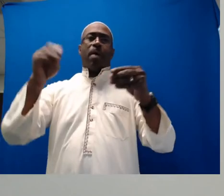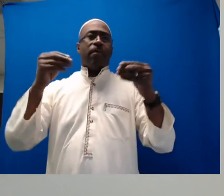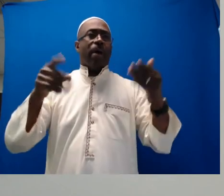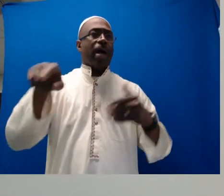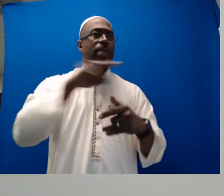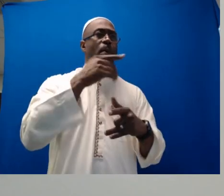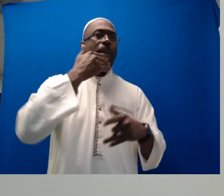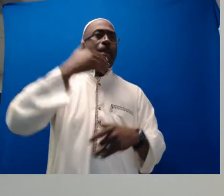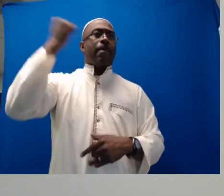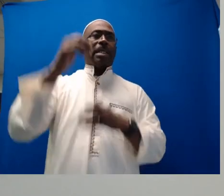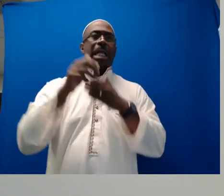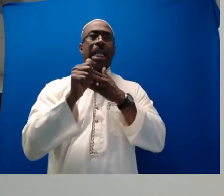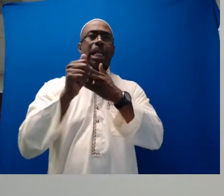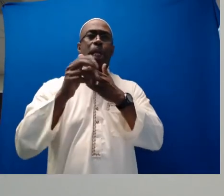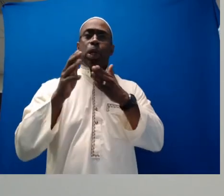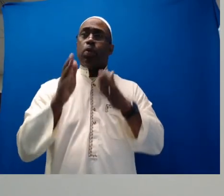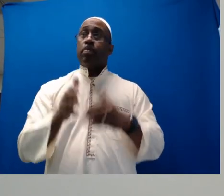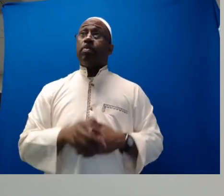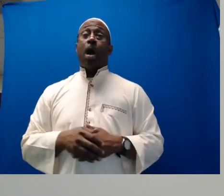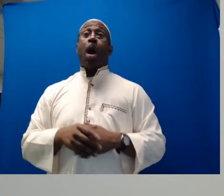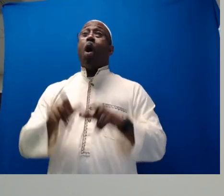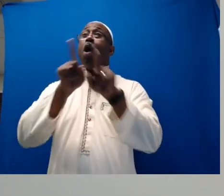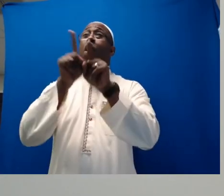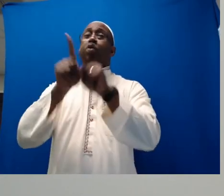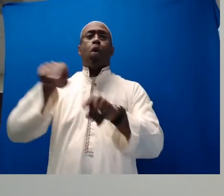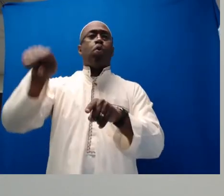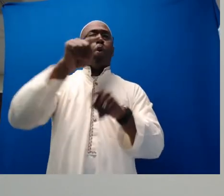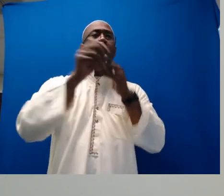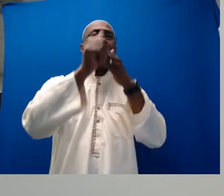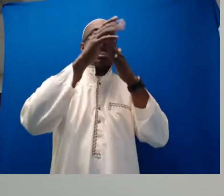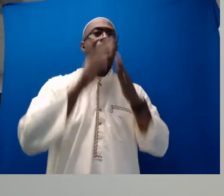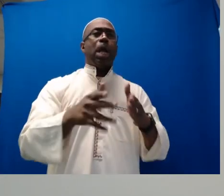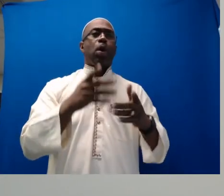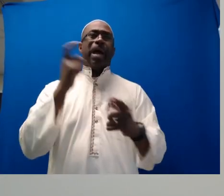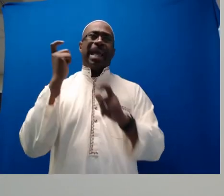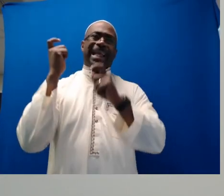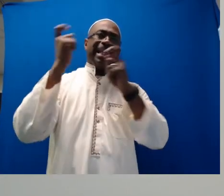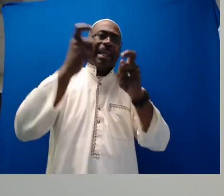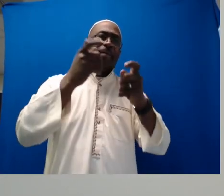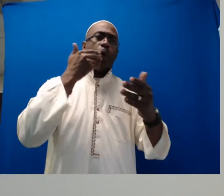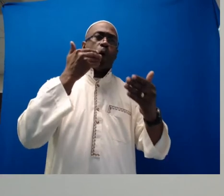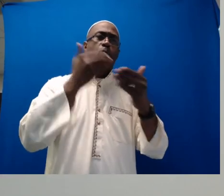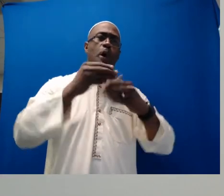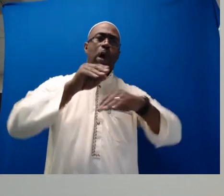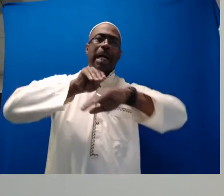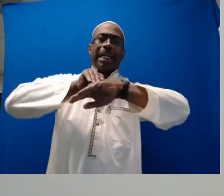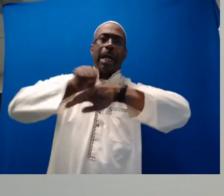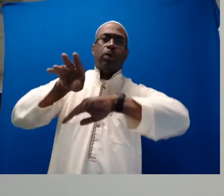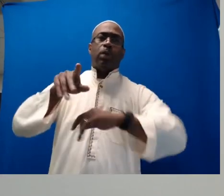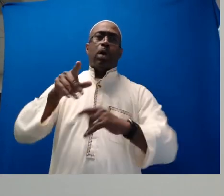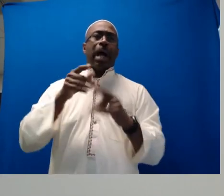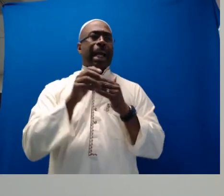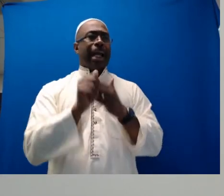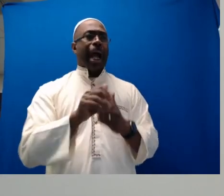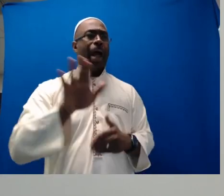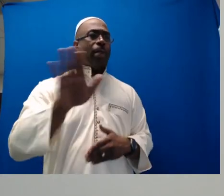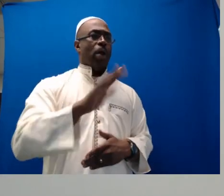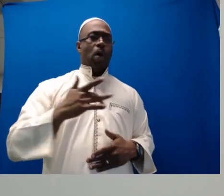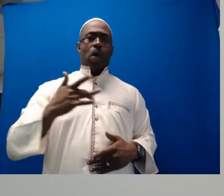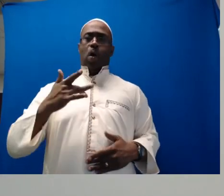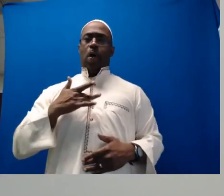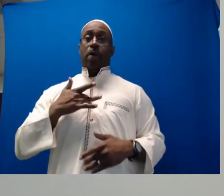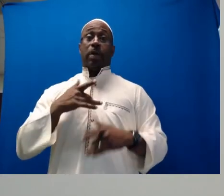leadership, and provide those leaders with the best of counsel. Ya Allah, guide their hearts and guide their